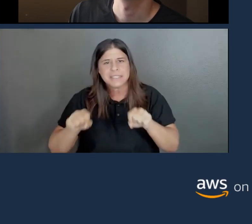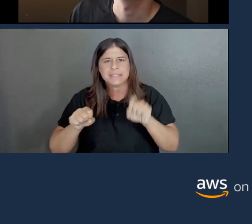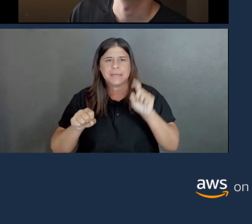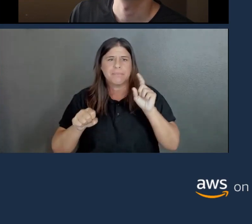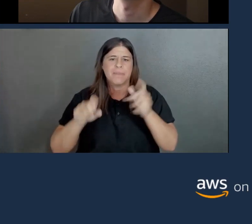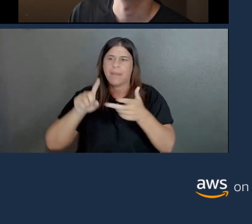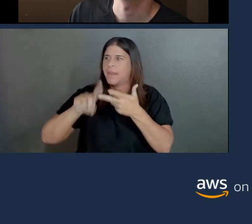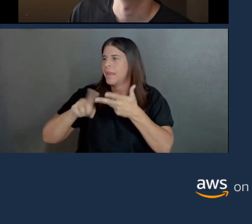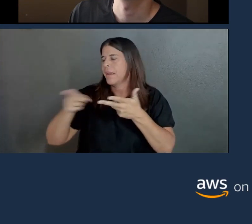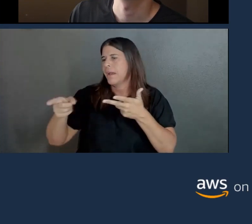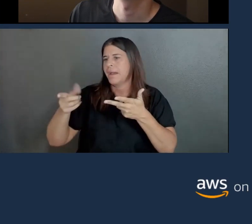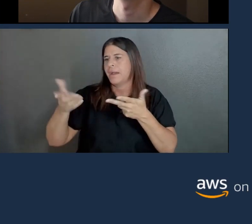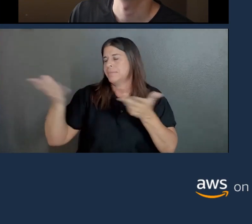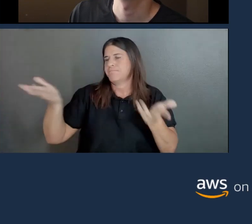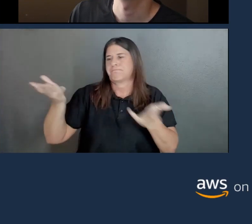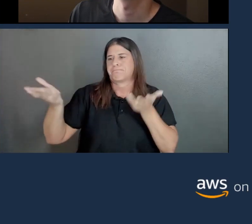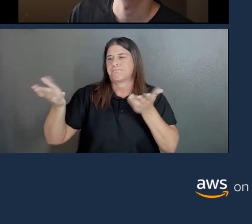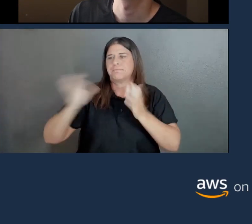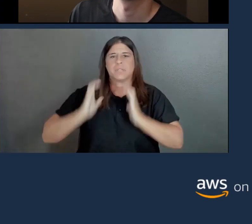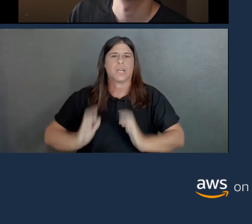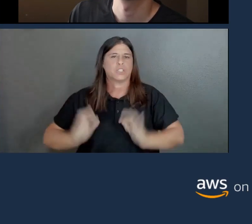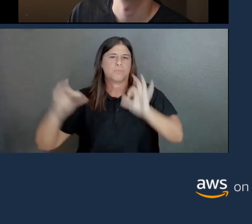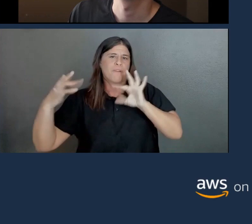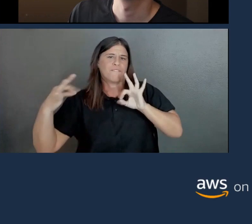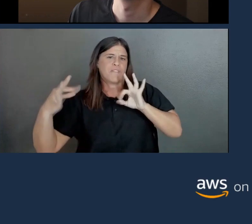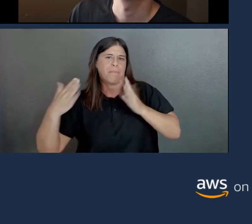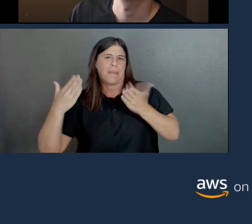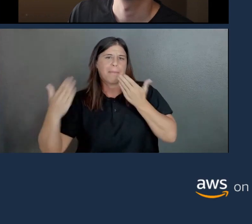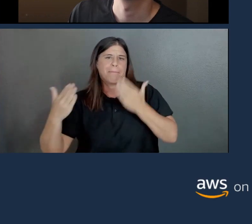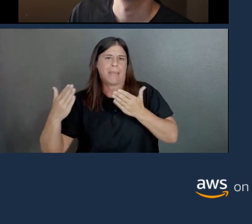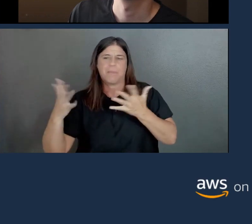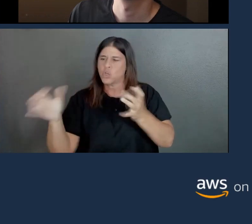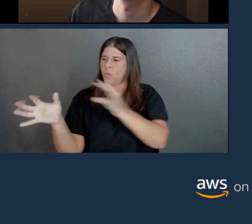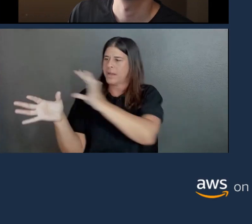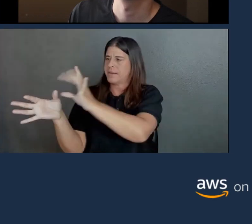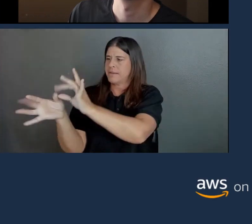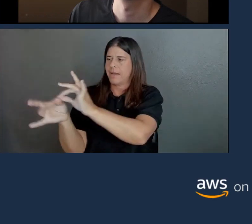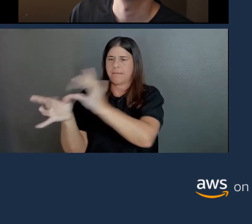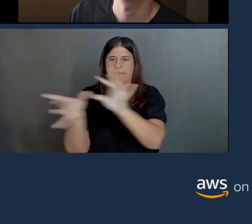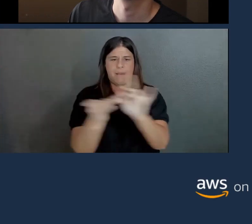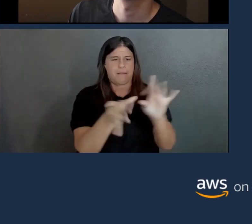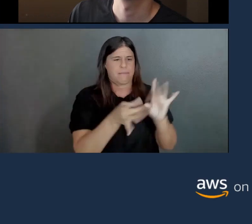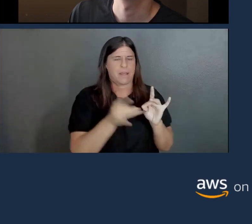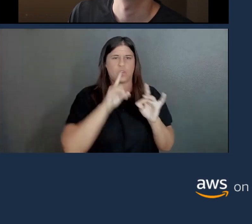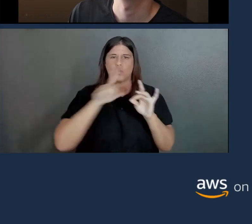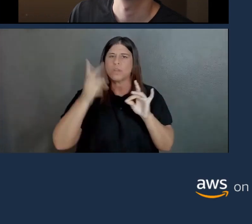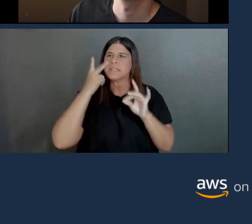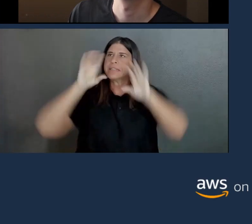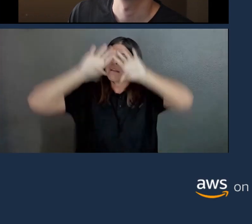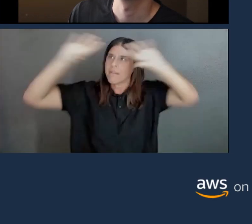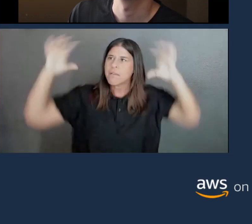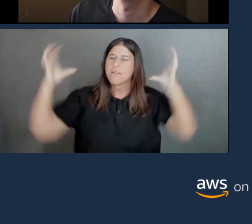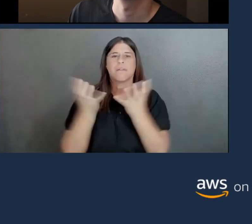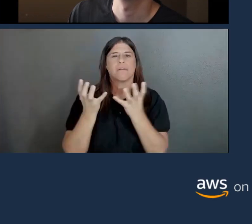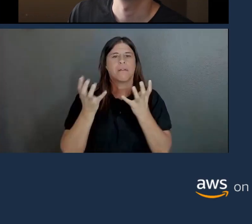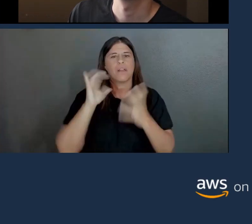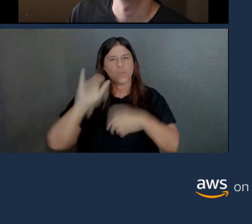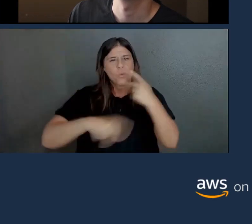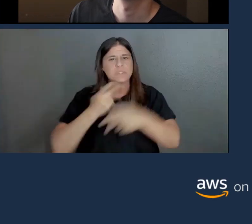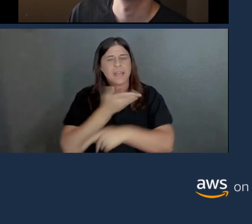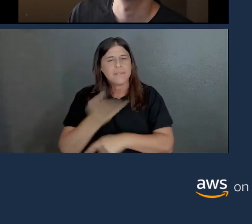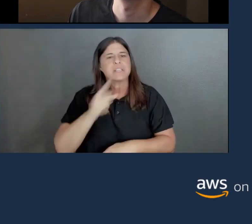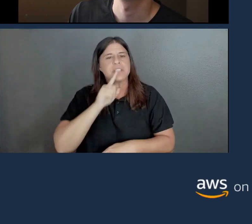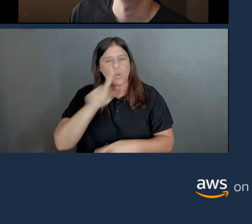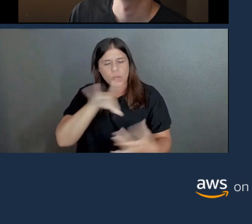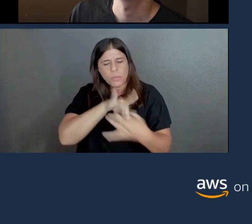a customer feedback management system, and you want to link those together to kind of get a holistic view. So those sorts of things are really about